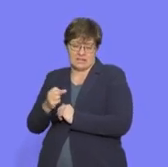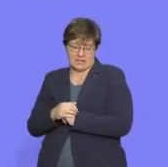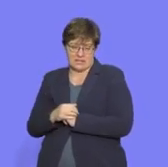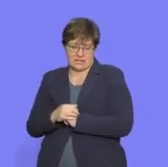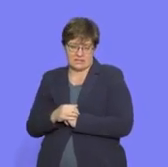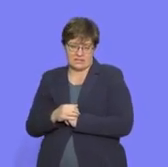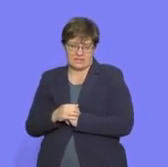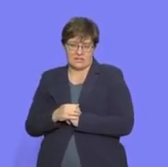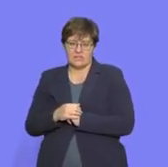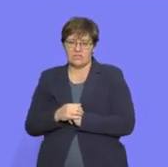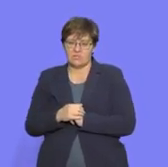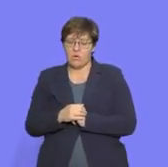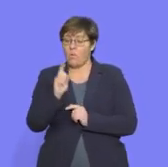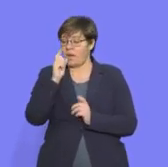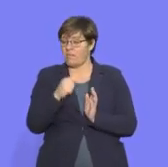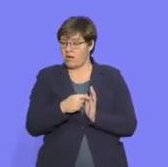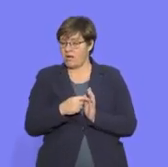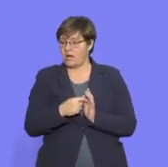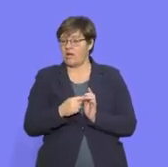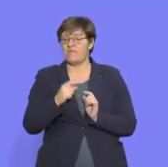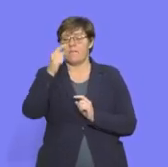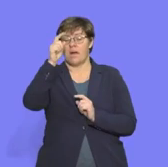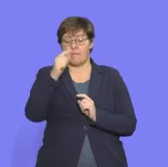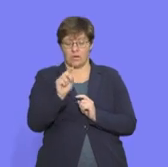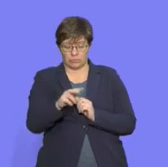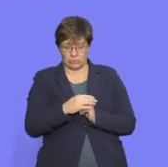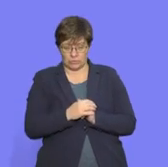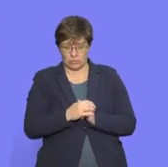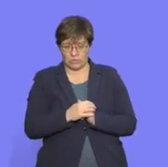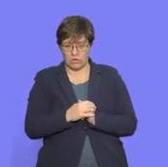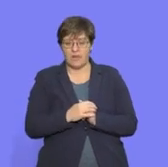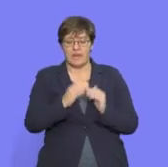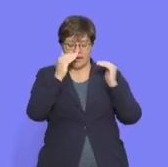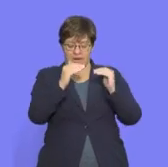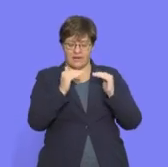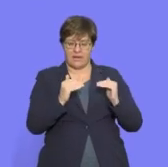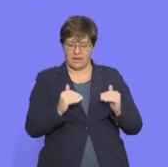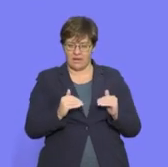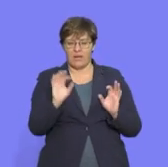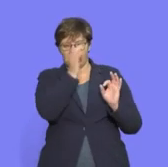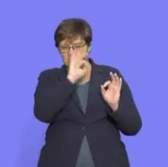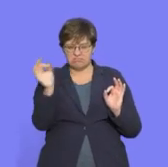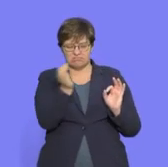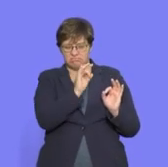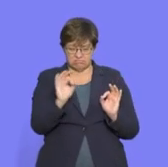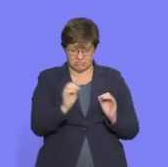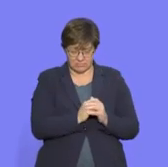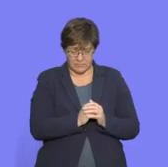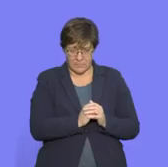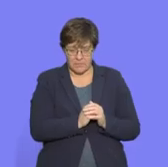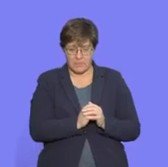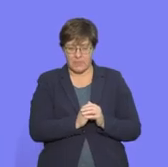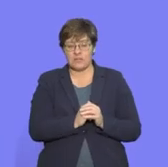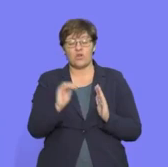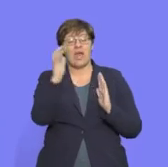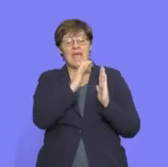see I've taken 1 point and I've got 2 there. And I'll do that for all of the different parts of that. So as I say to you,